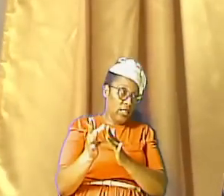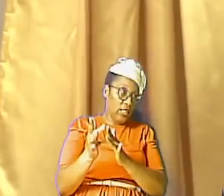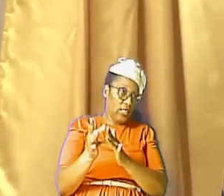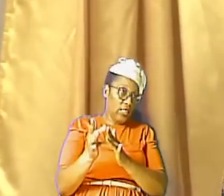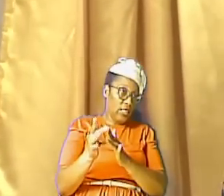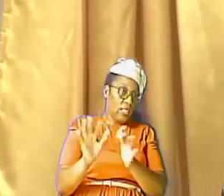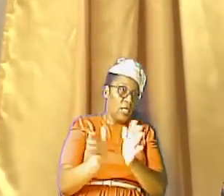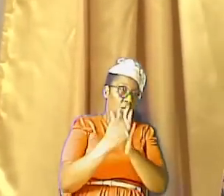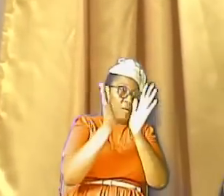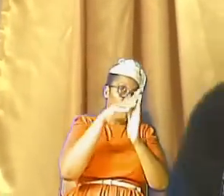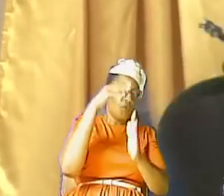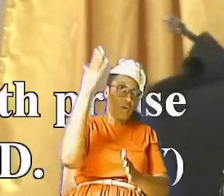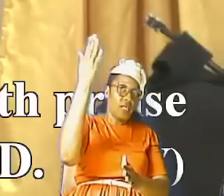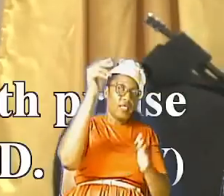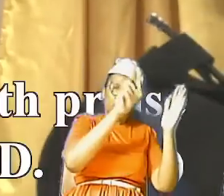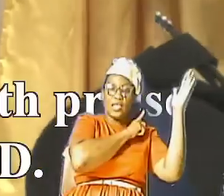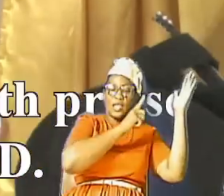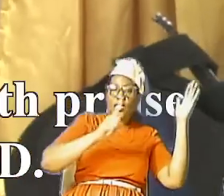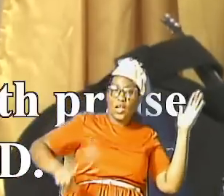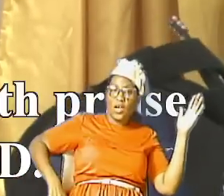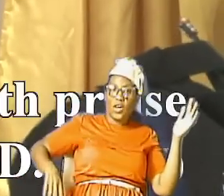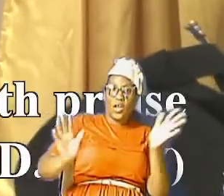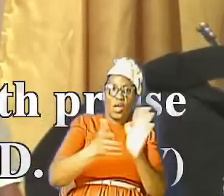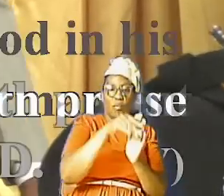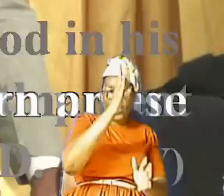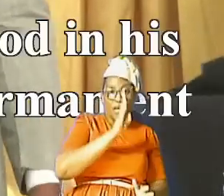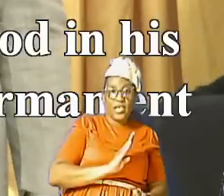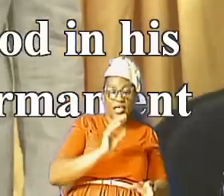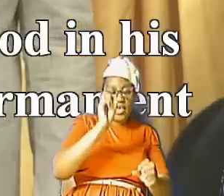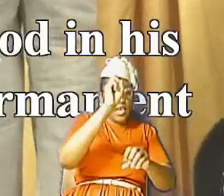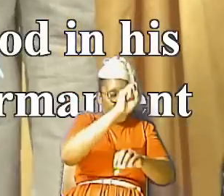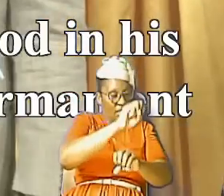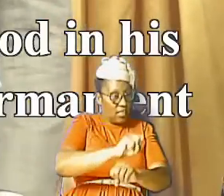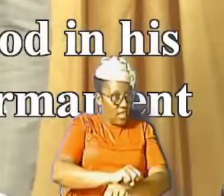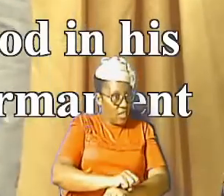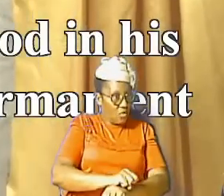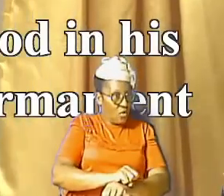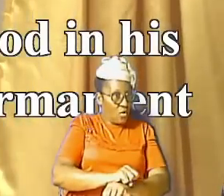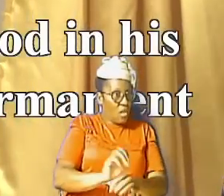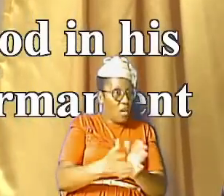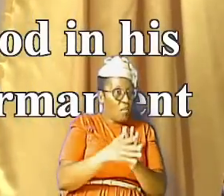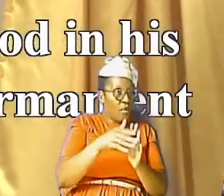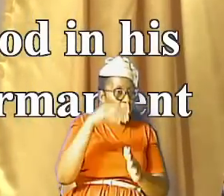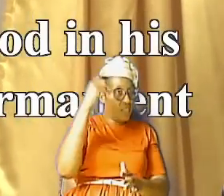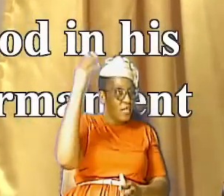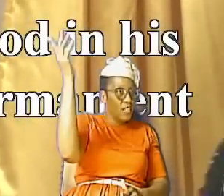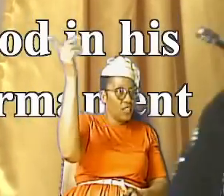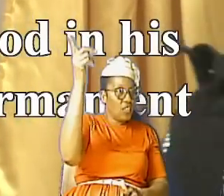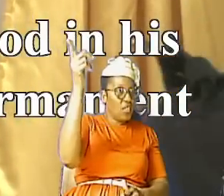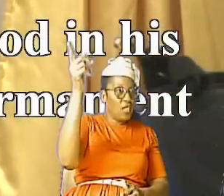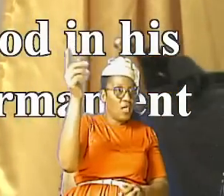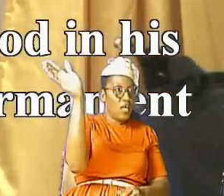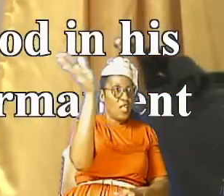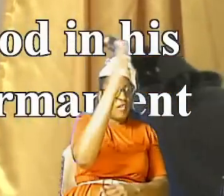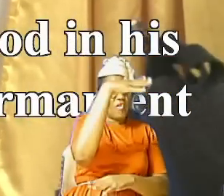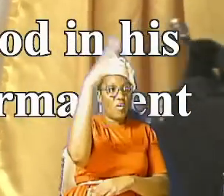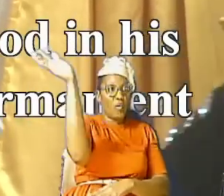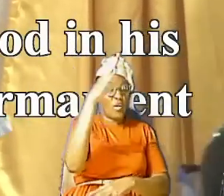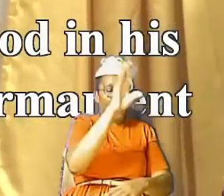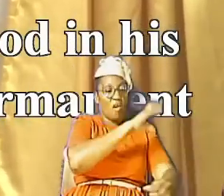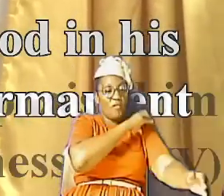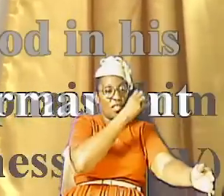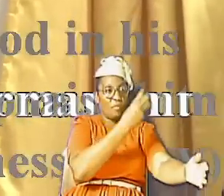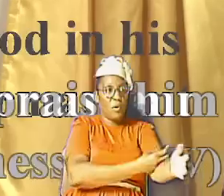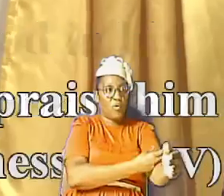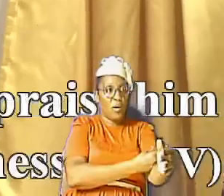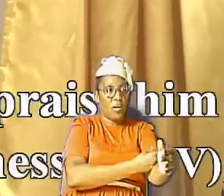God. Praise ye the Lord. Praise God in his sanctuary. Praise him in the firmament of his